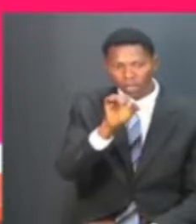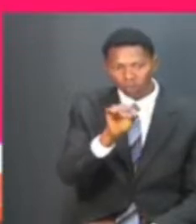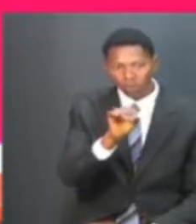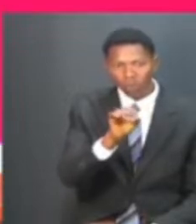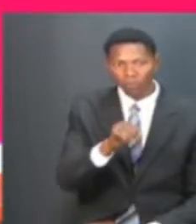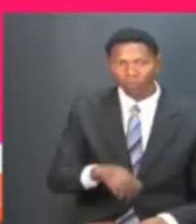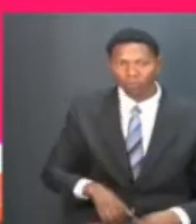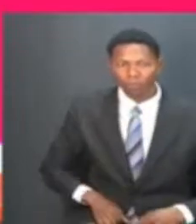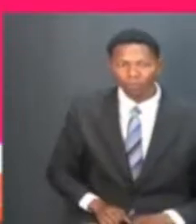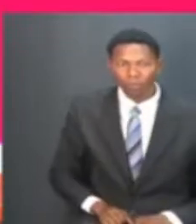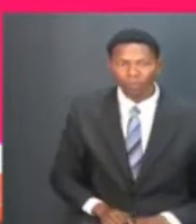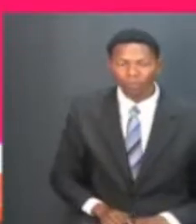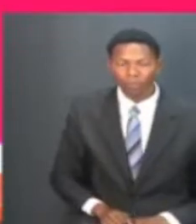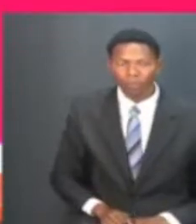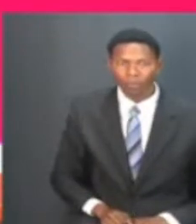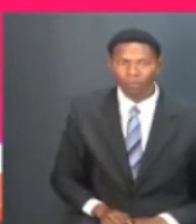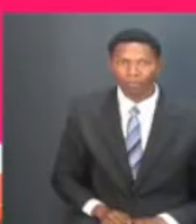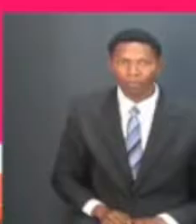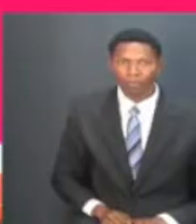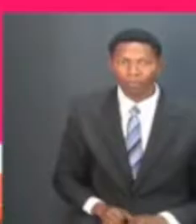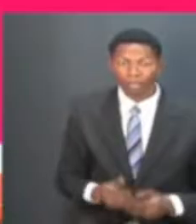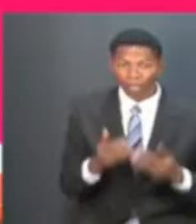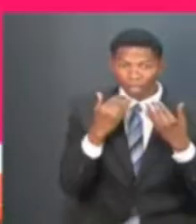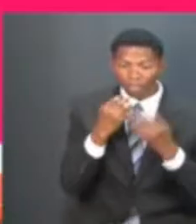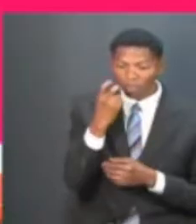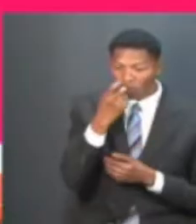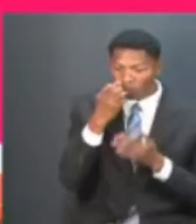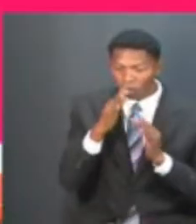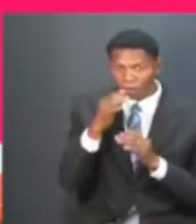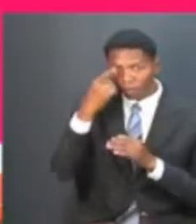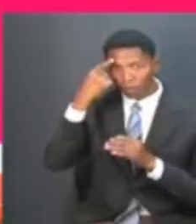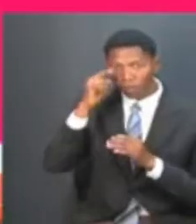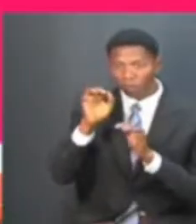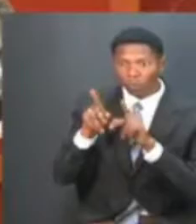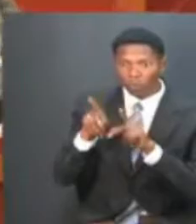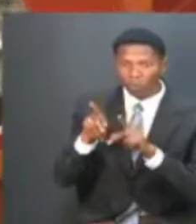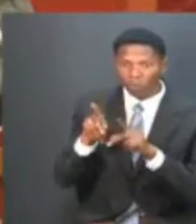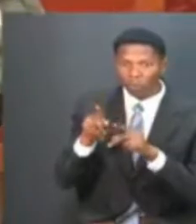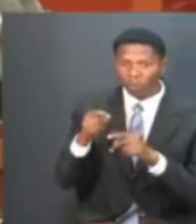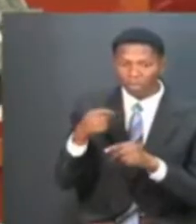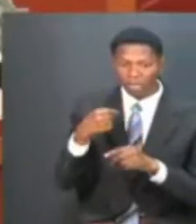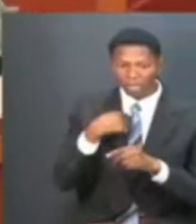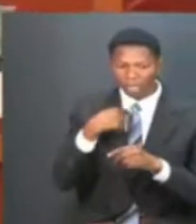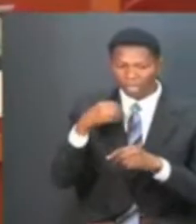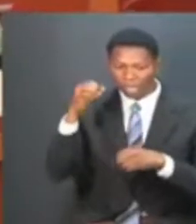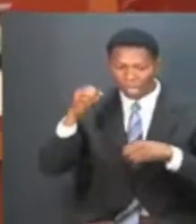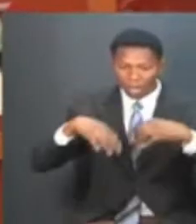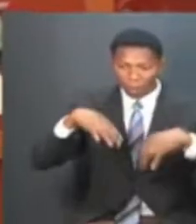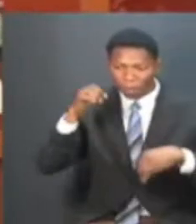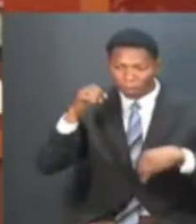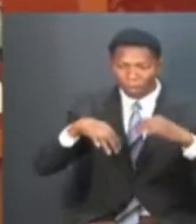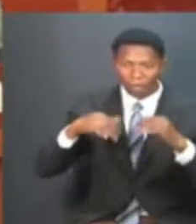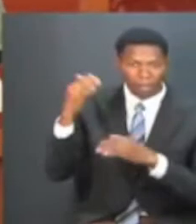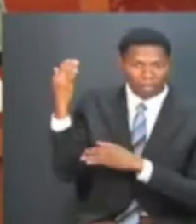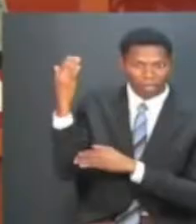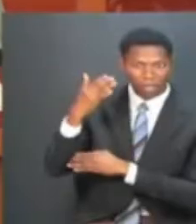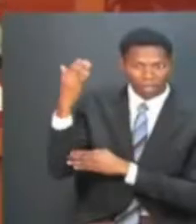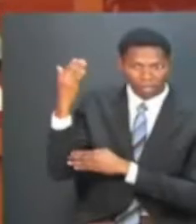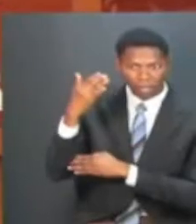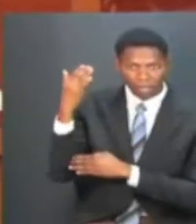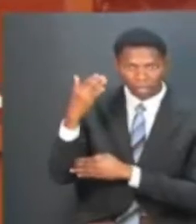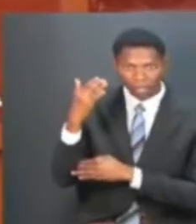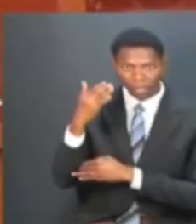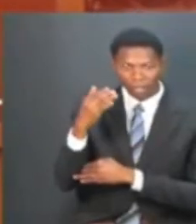Thank you, Mr. Speaker, for the opportunity to contribute to the statement ably